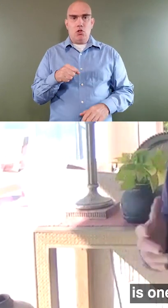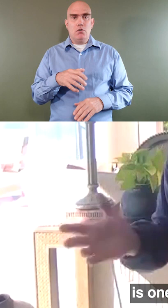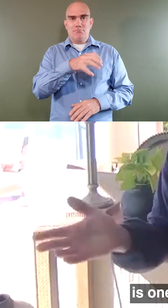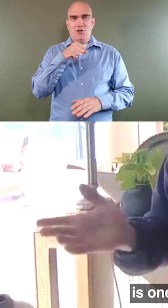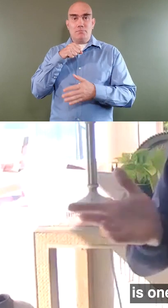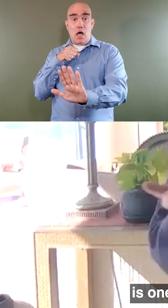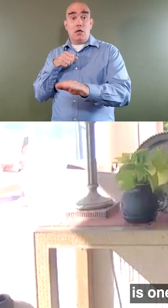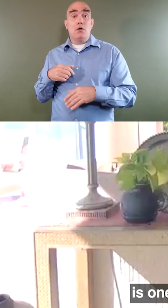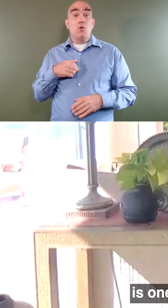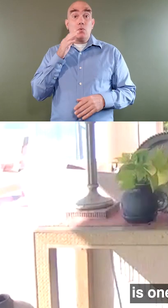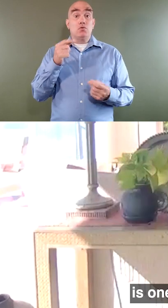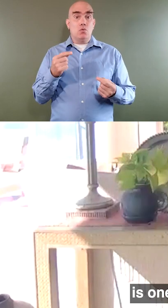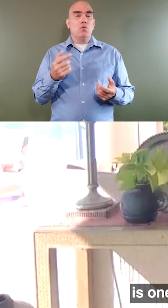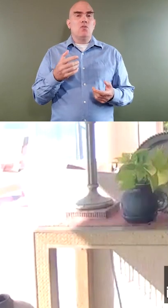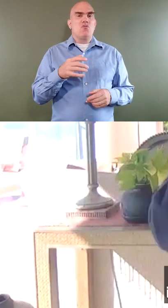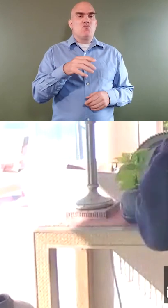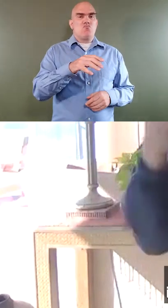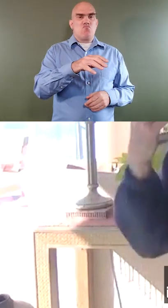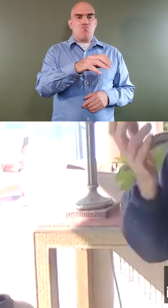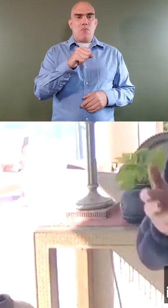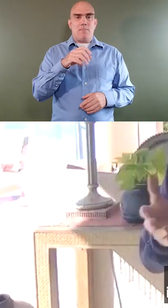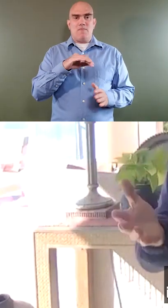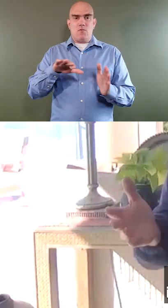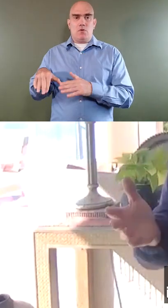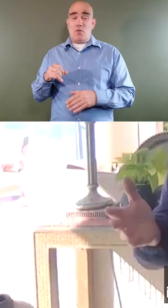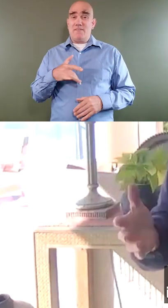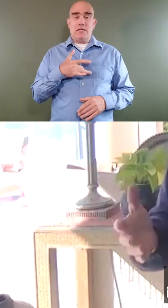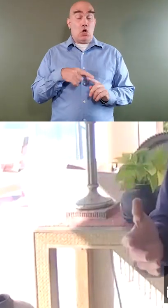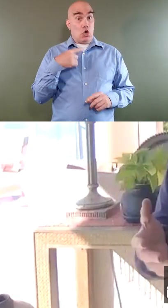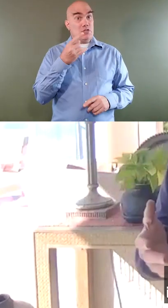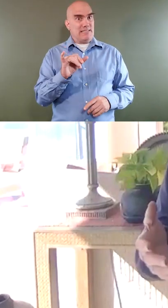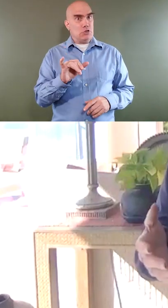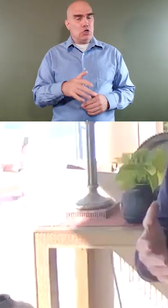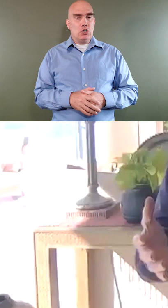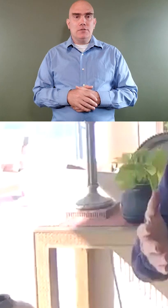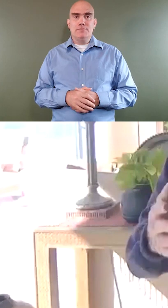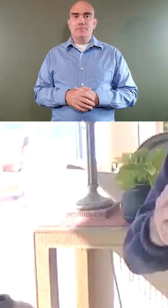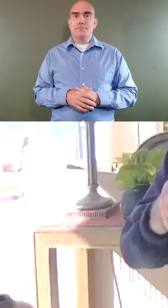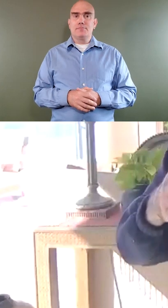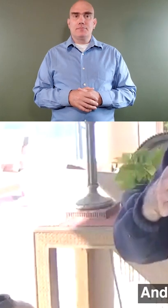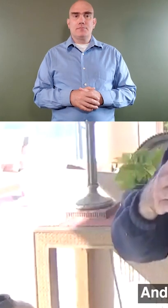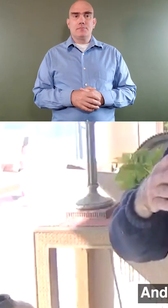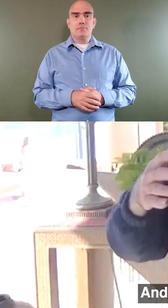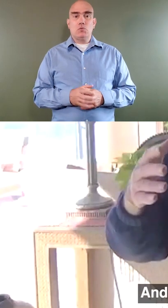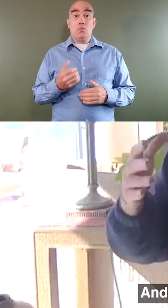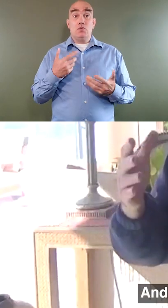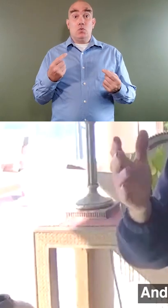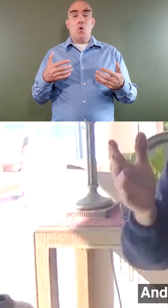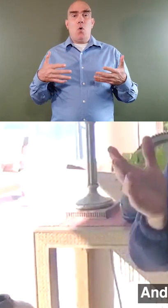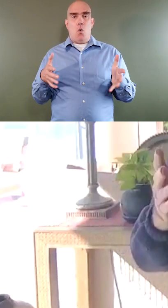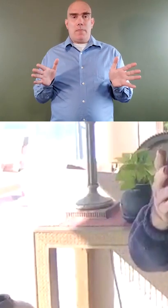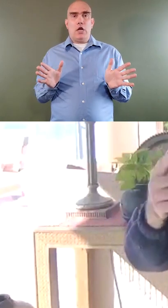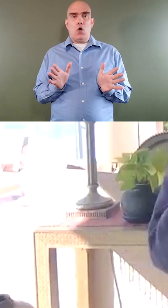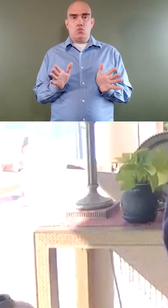of grabbing and pulling forward. All right, so that's the feeling, but it looks very much the same. And so we're going to open